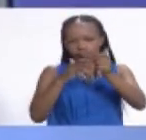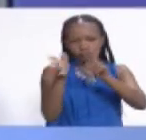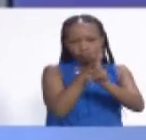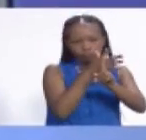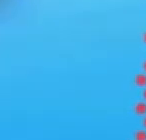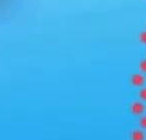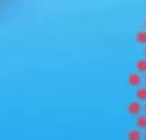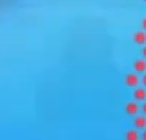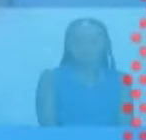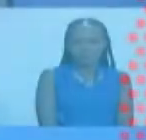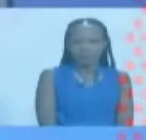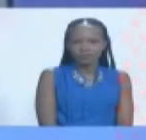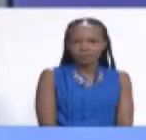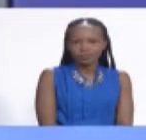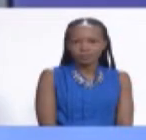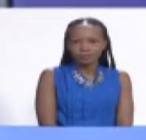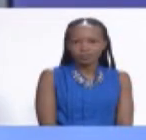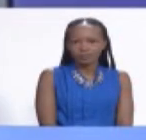Stay with us.